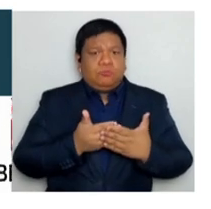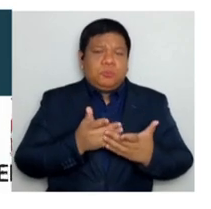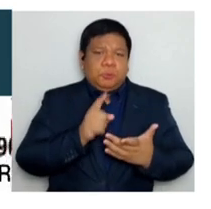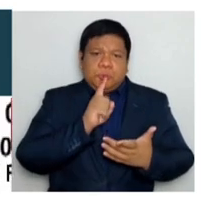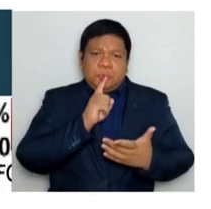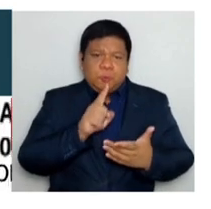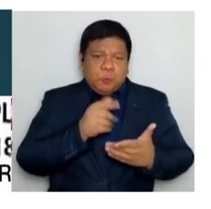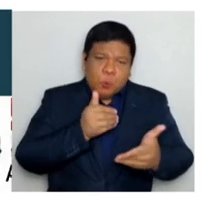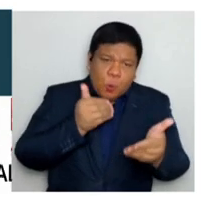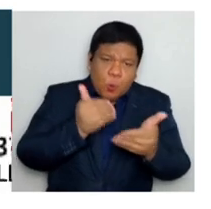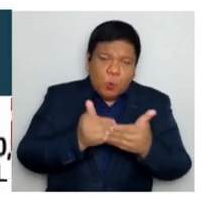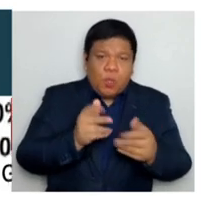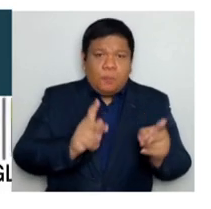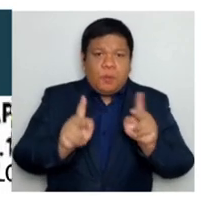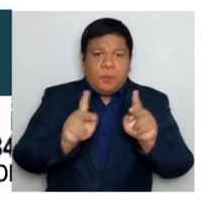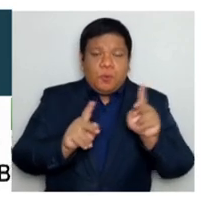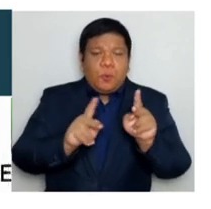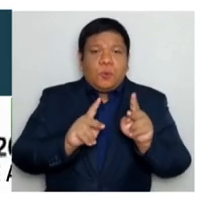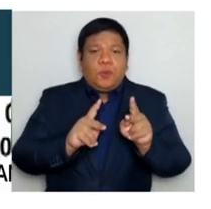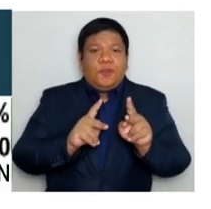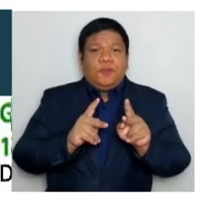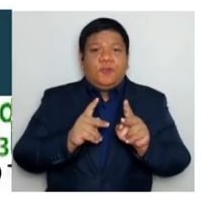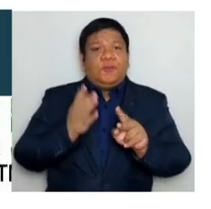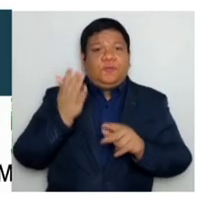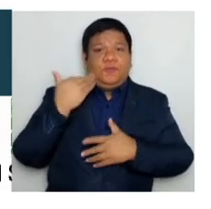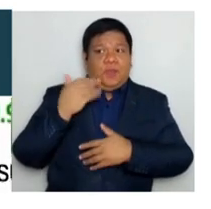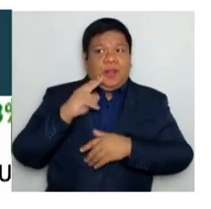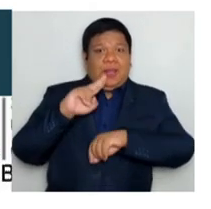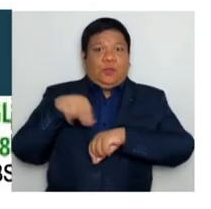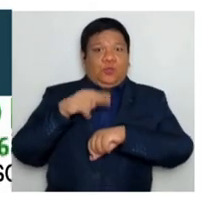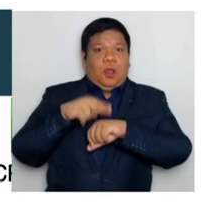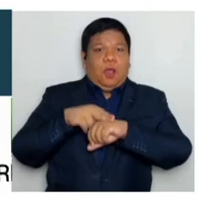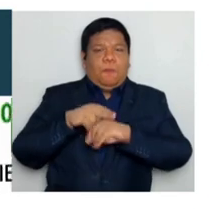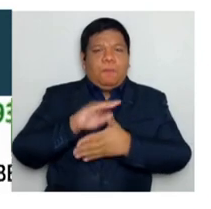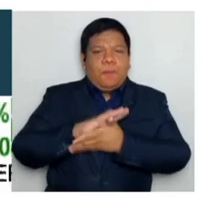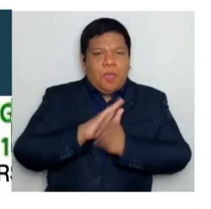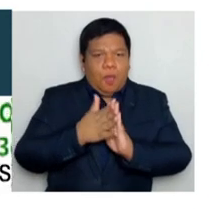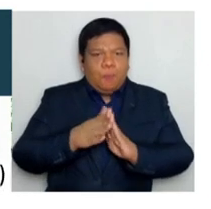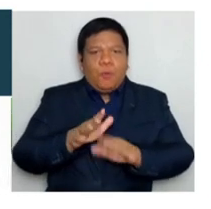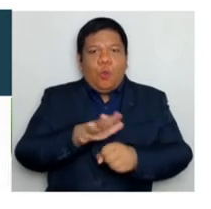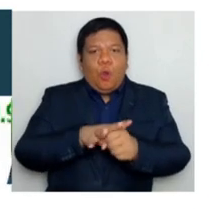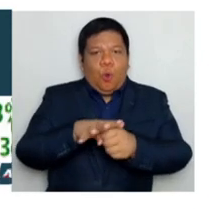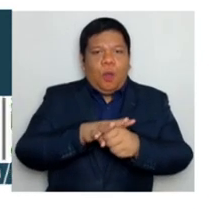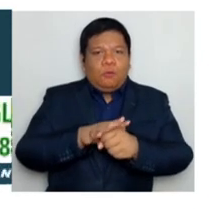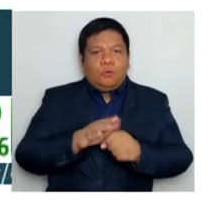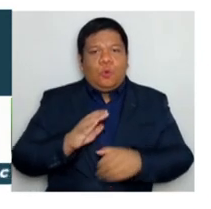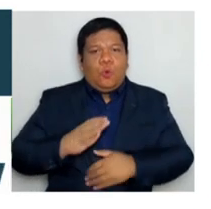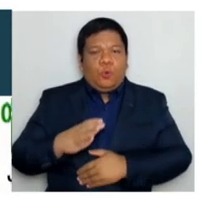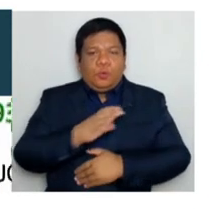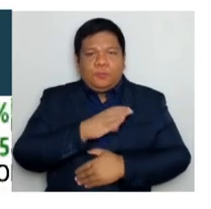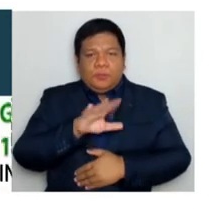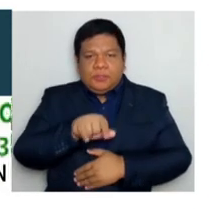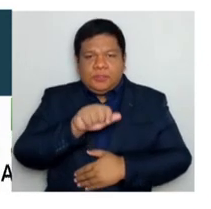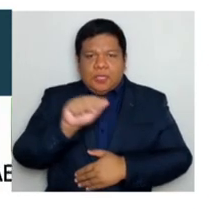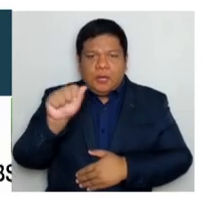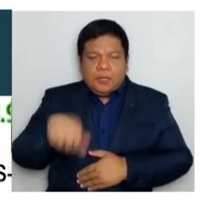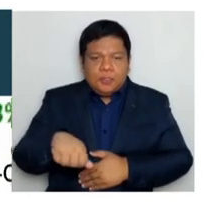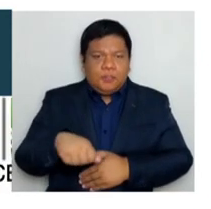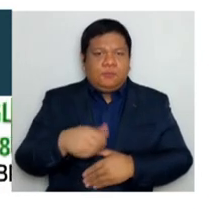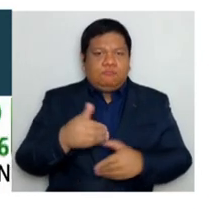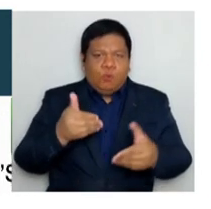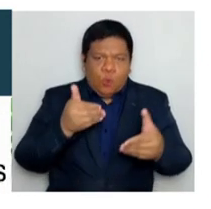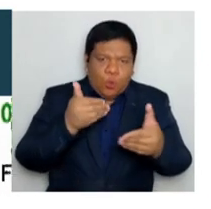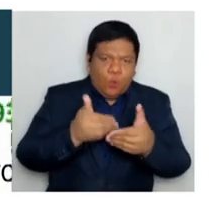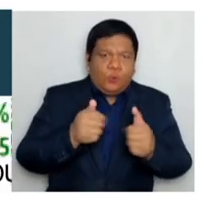people. From a national level, you became a representative of Antique. You were this close to the